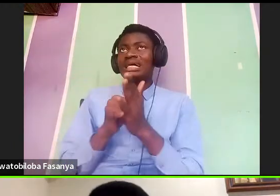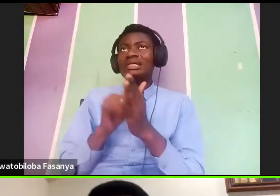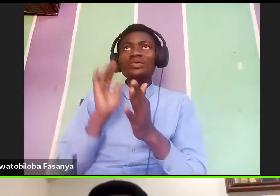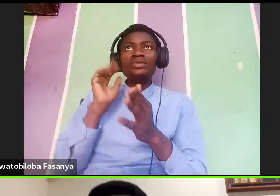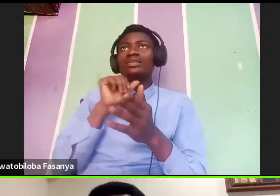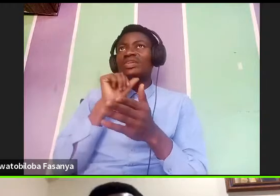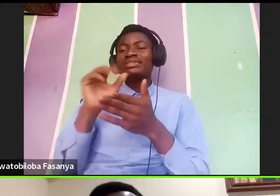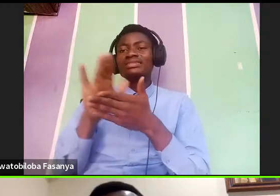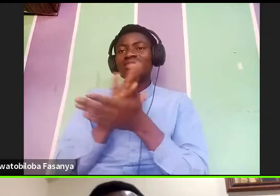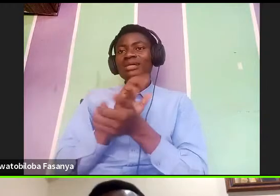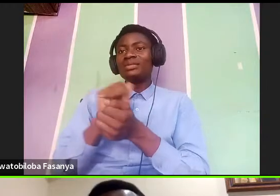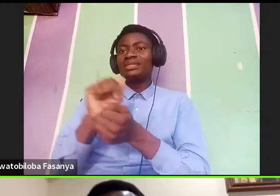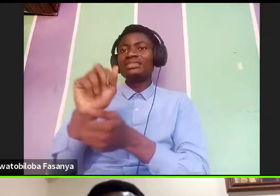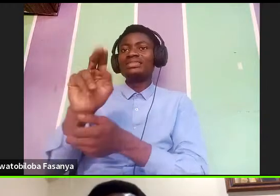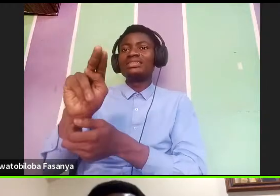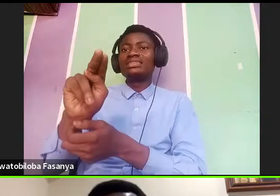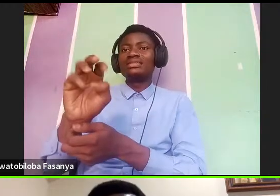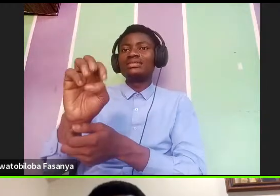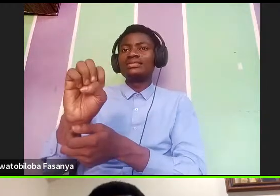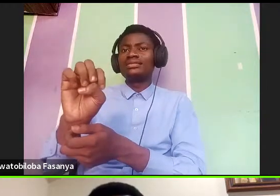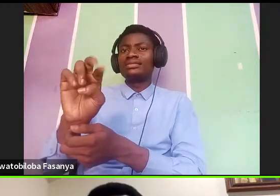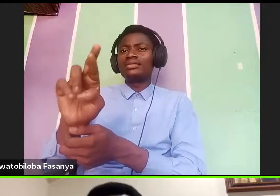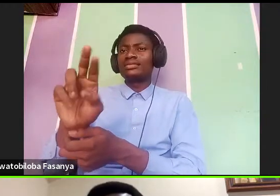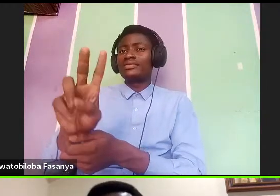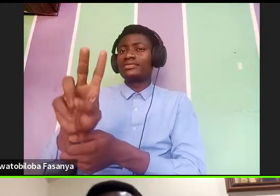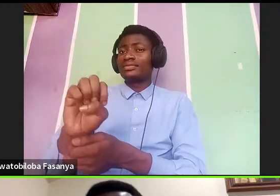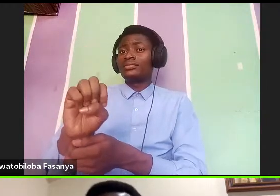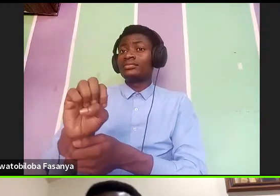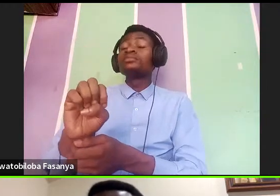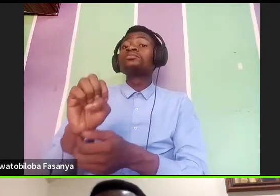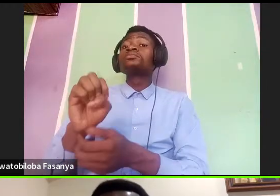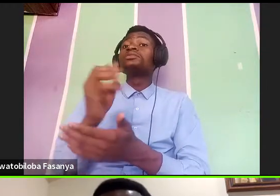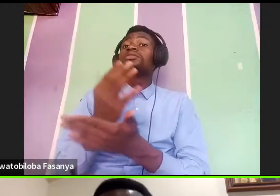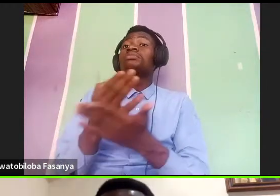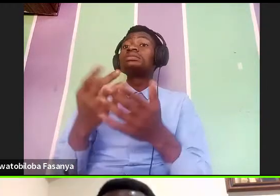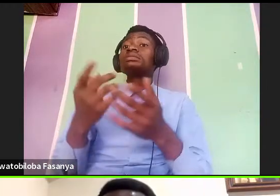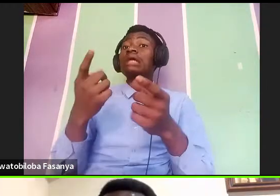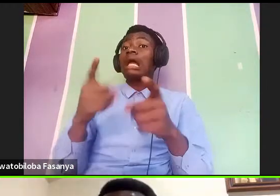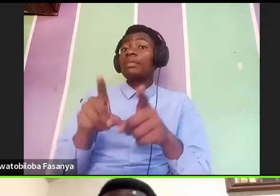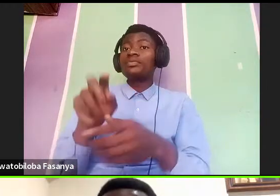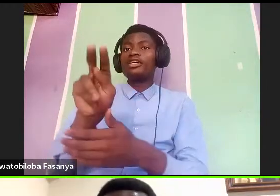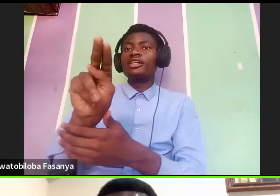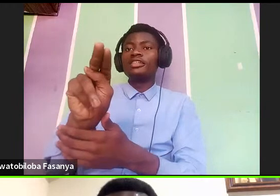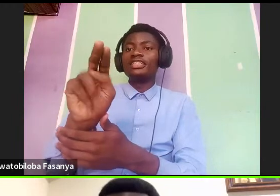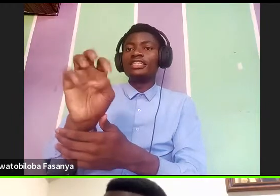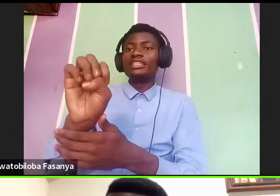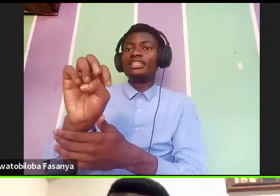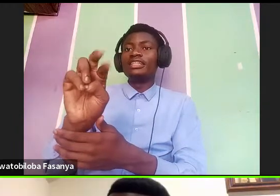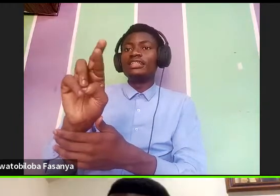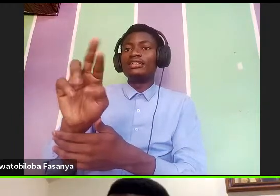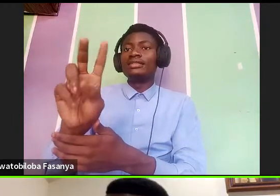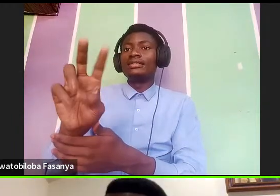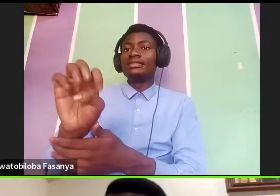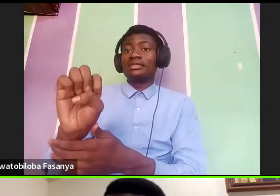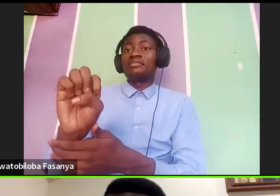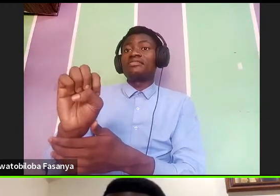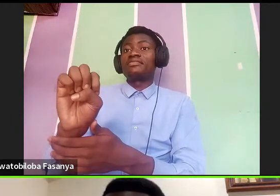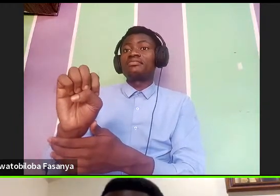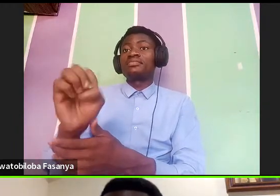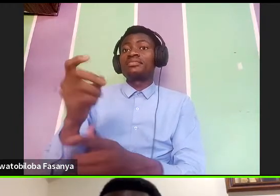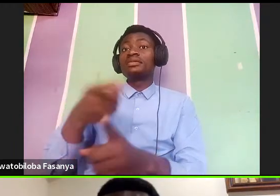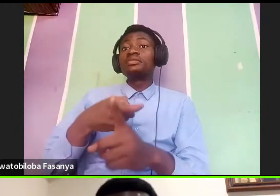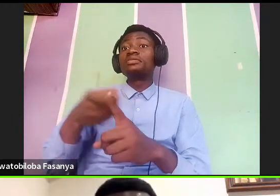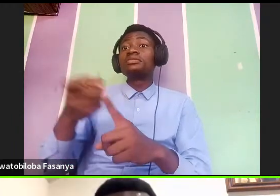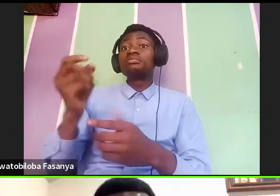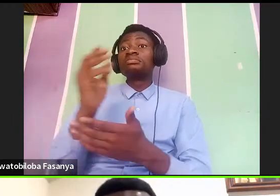happen sometimes is that sometimes nerve injury, and some children may be limping for quite a long time, or it depends on